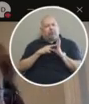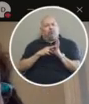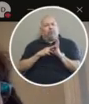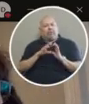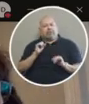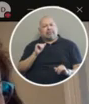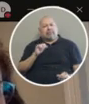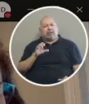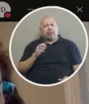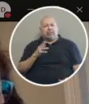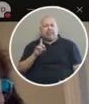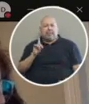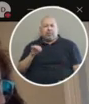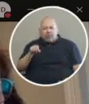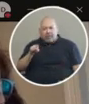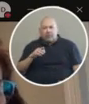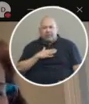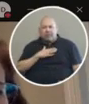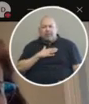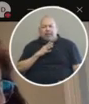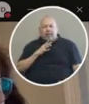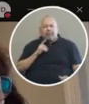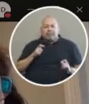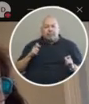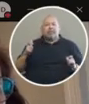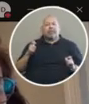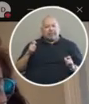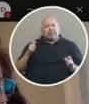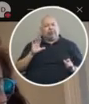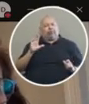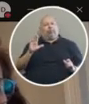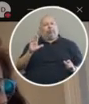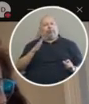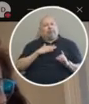Representative Salcido, that's one of my biggest